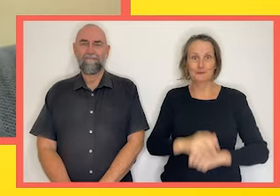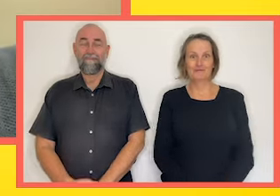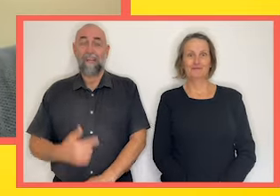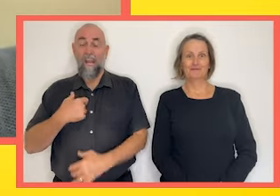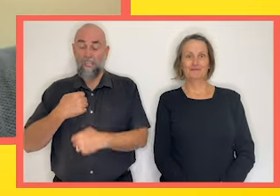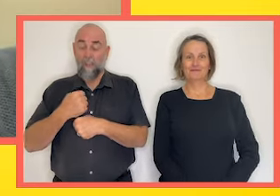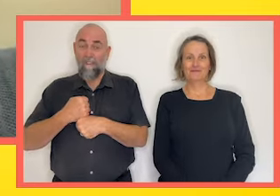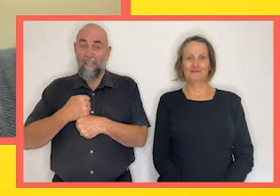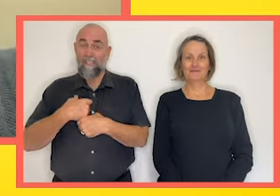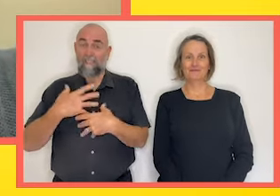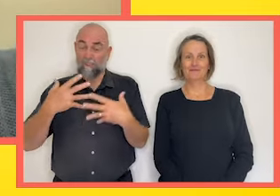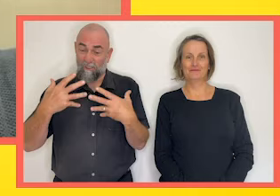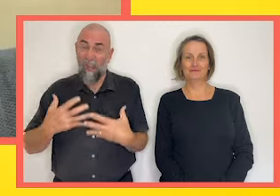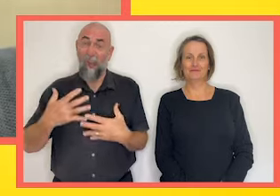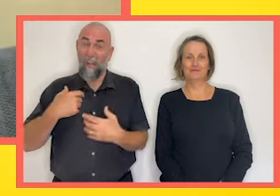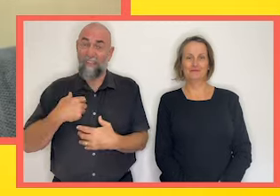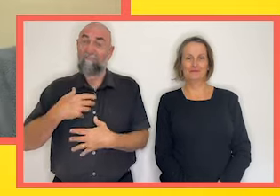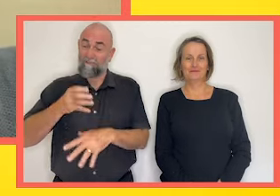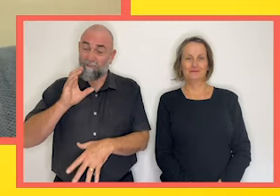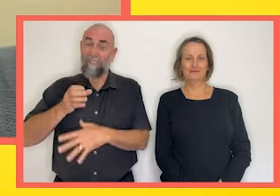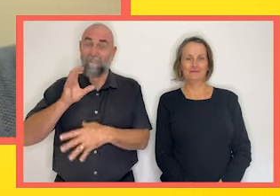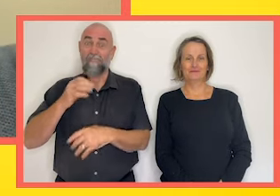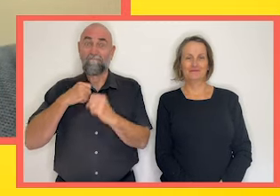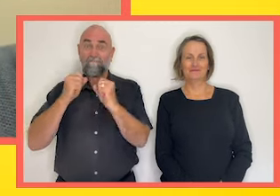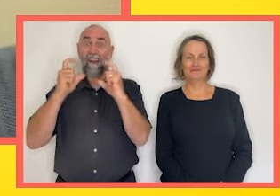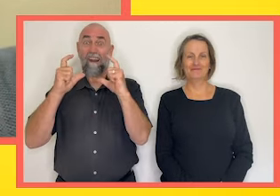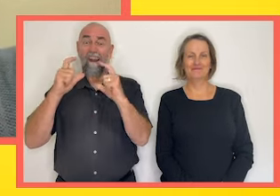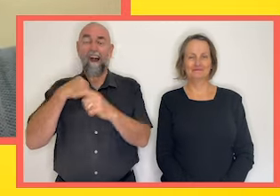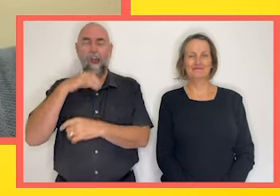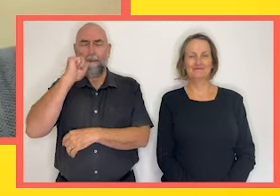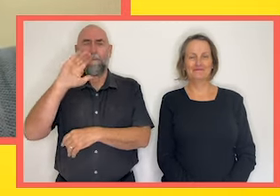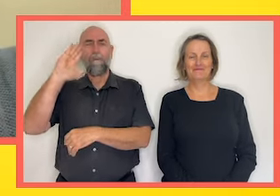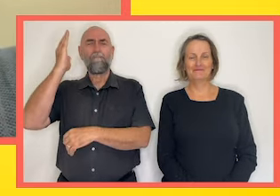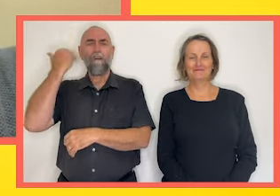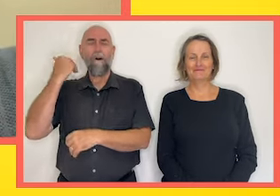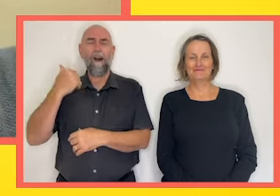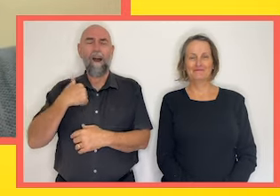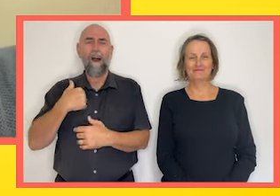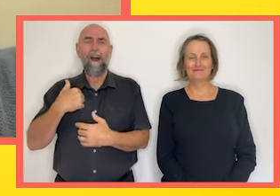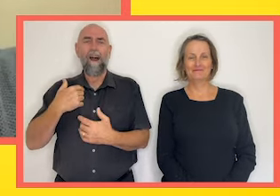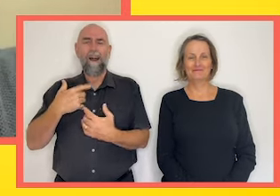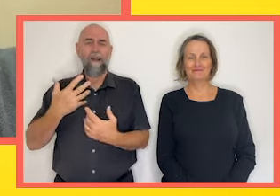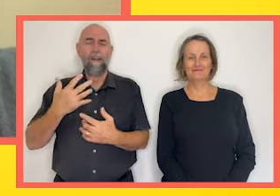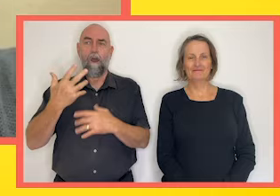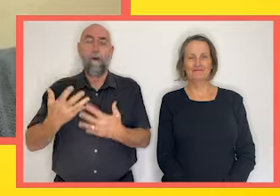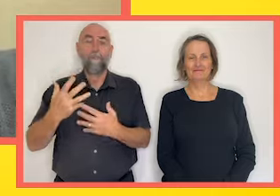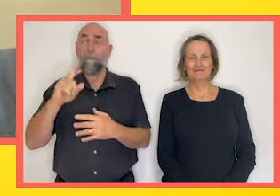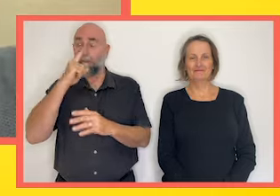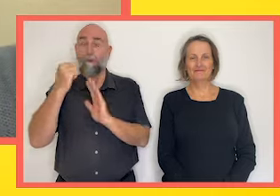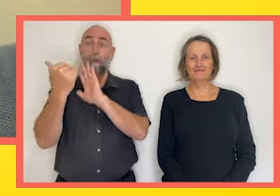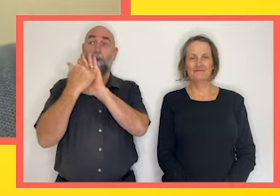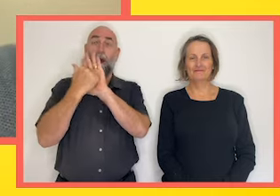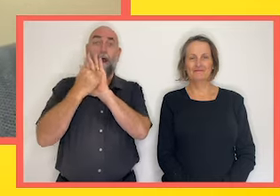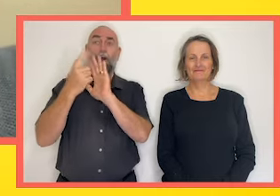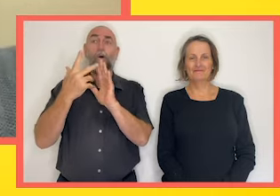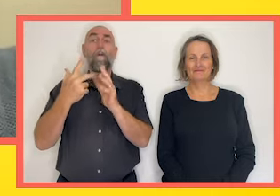more coffee than I am having of anything else. I remember the old days of having the anti-doping authority knock on my door